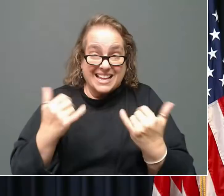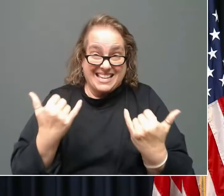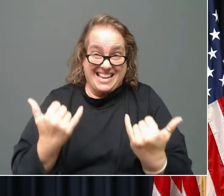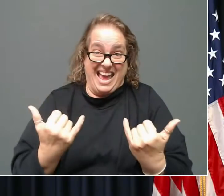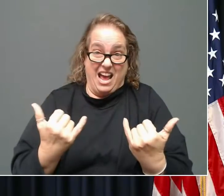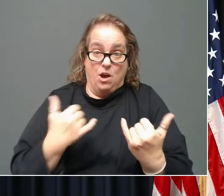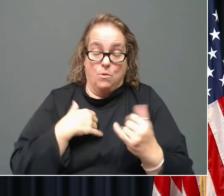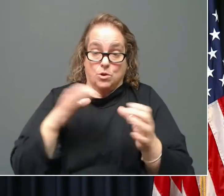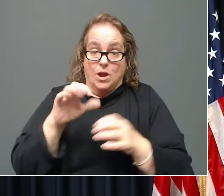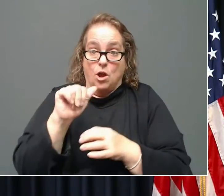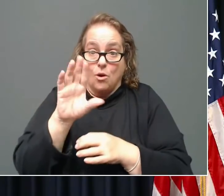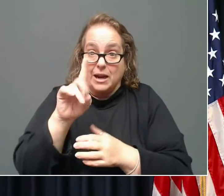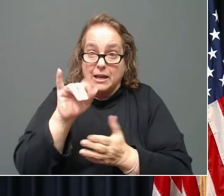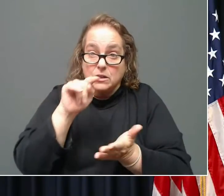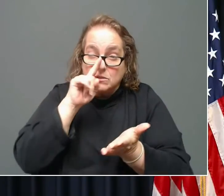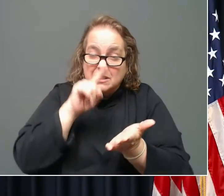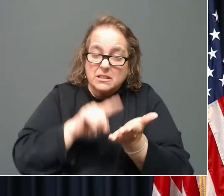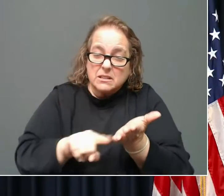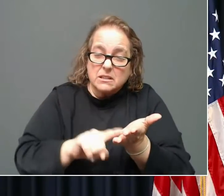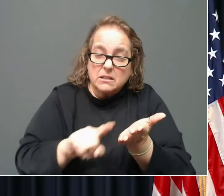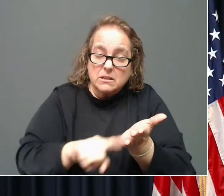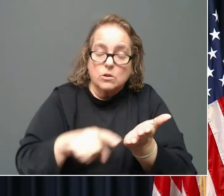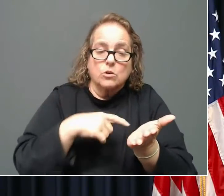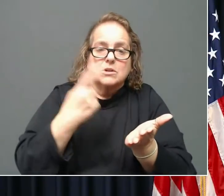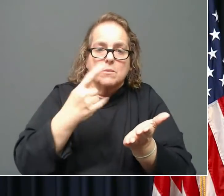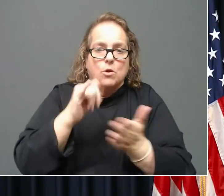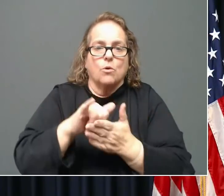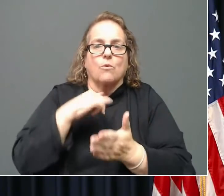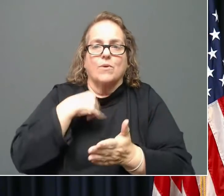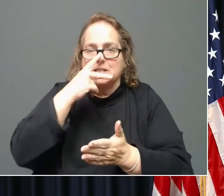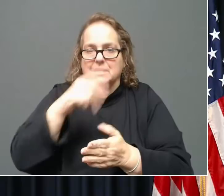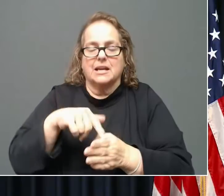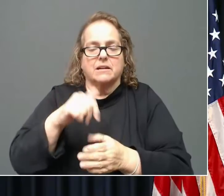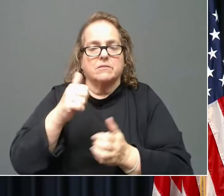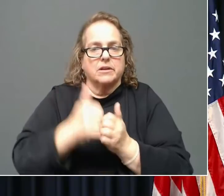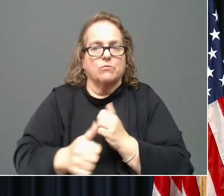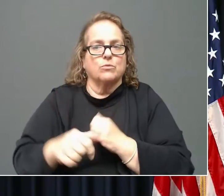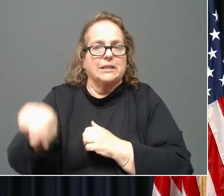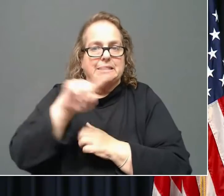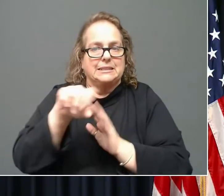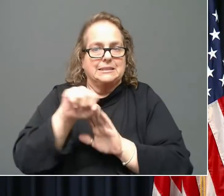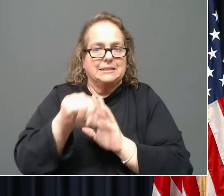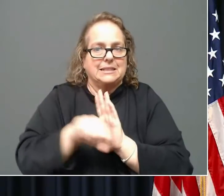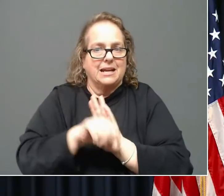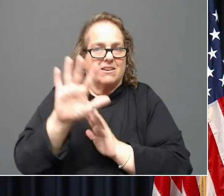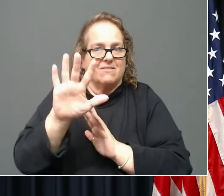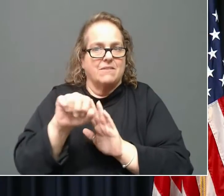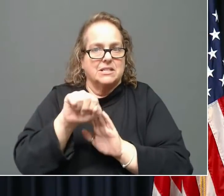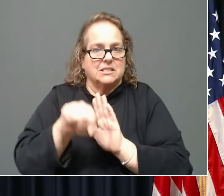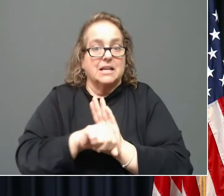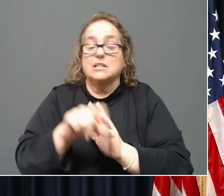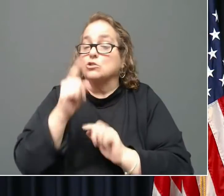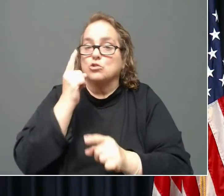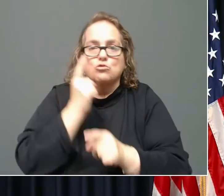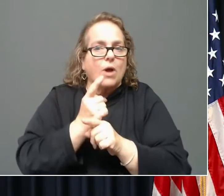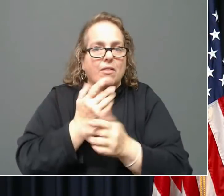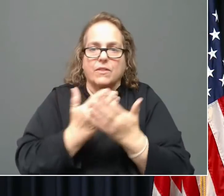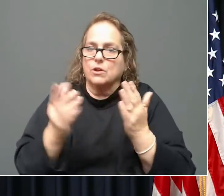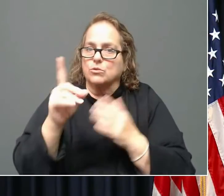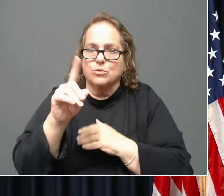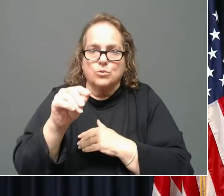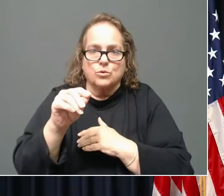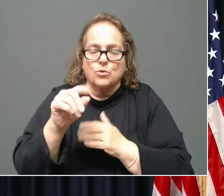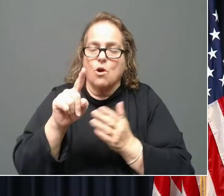something we're starting to see in every state. I've seen at least 5. It's the right thing to do.